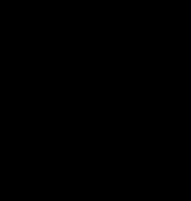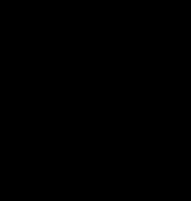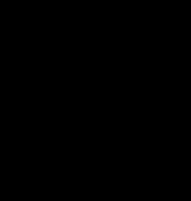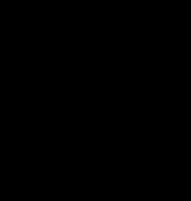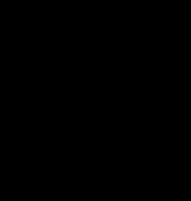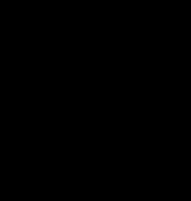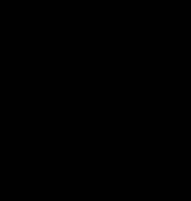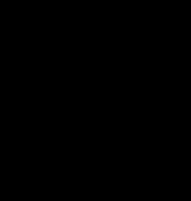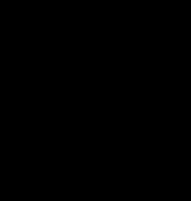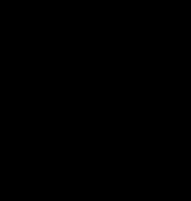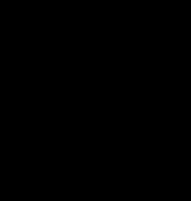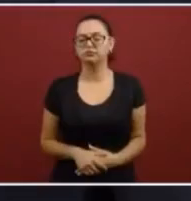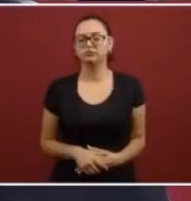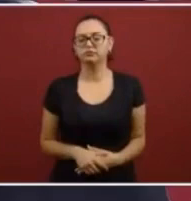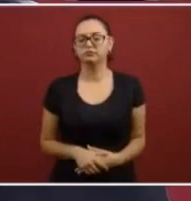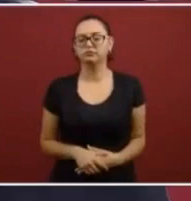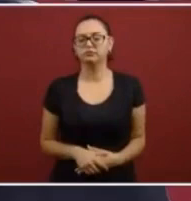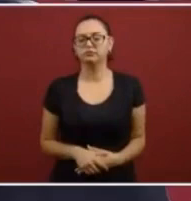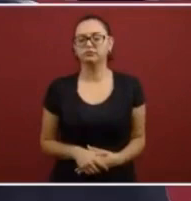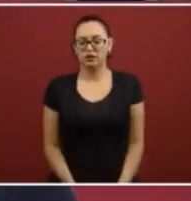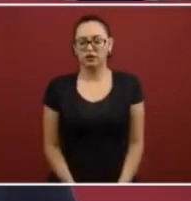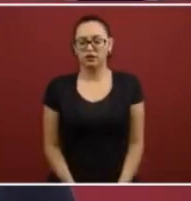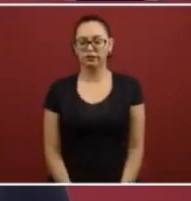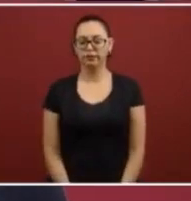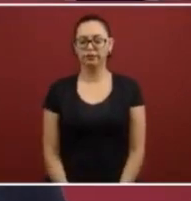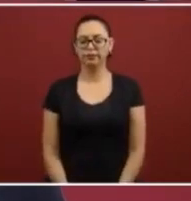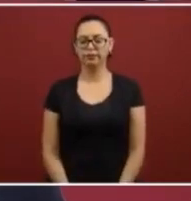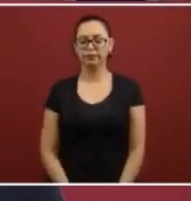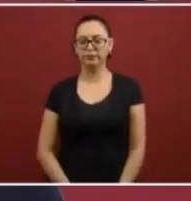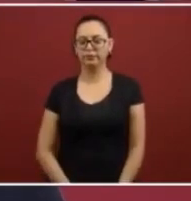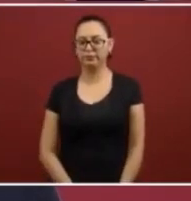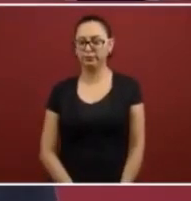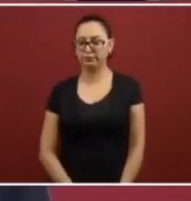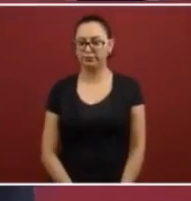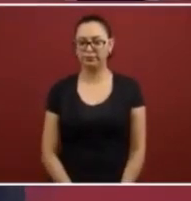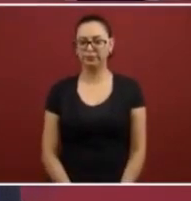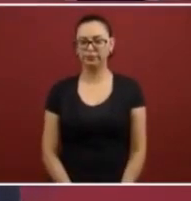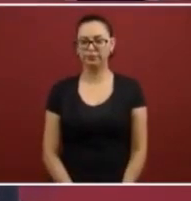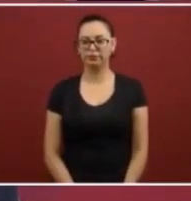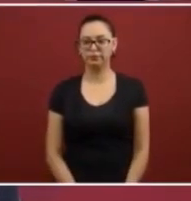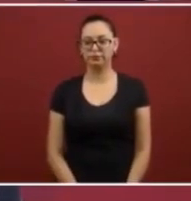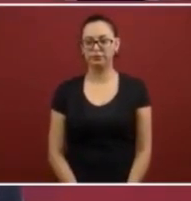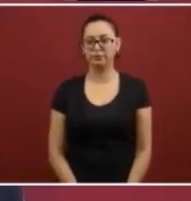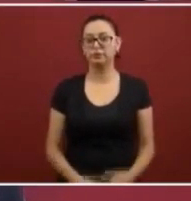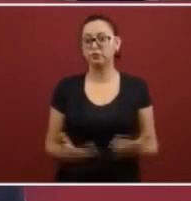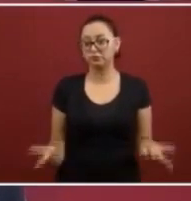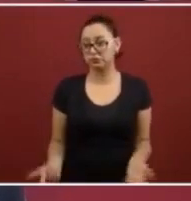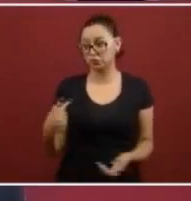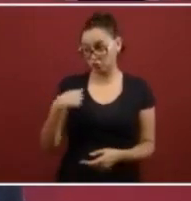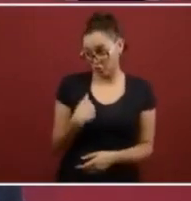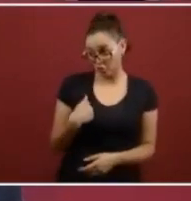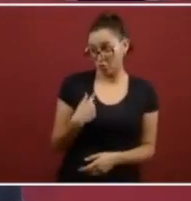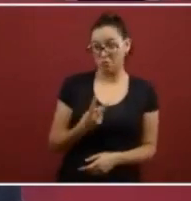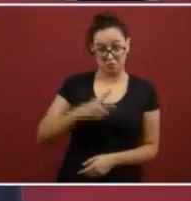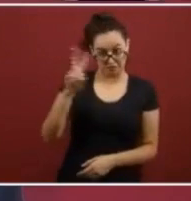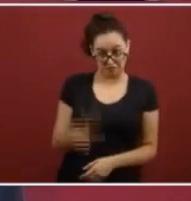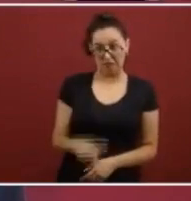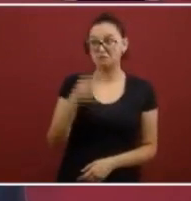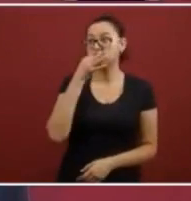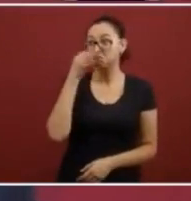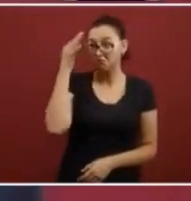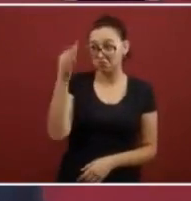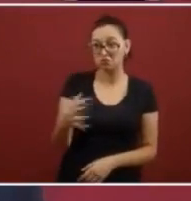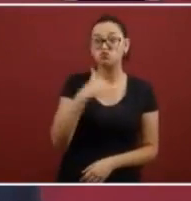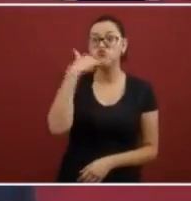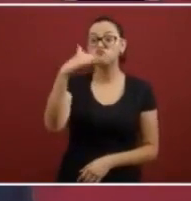¿Por qué government. les Because digo I'm telling you this que because se está acabando con la corrupción? I'm telling